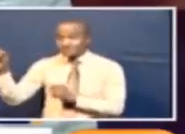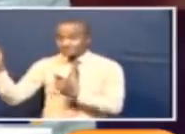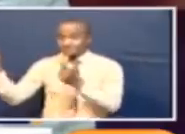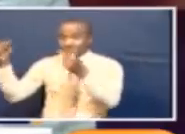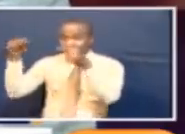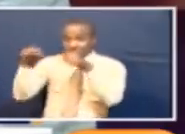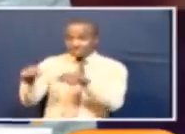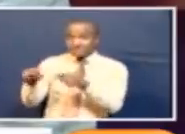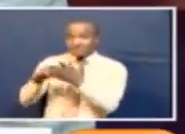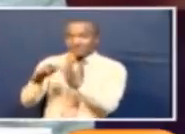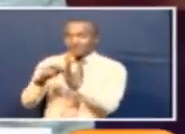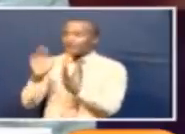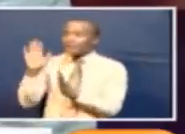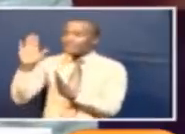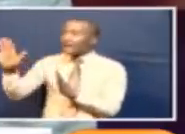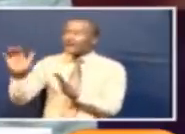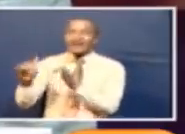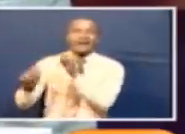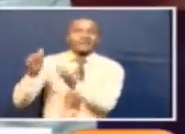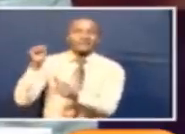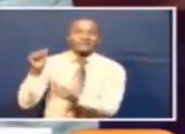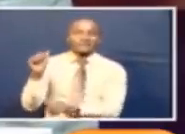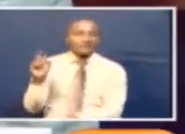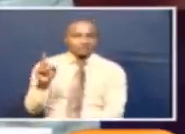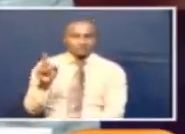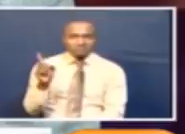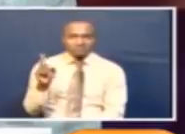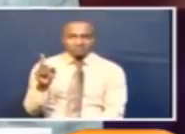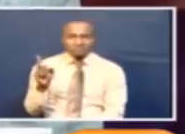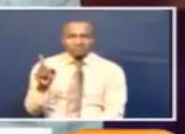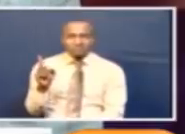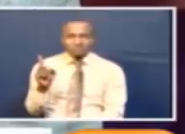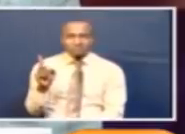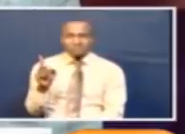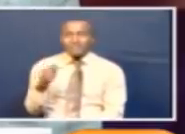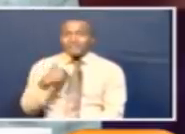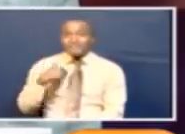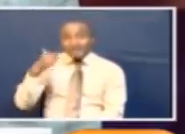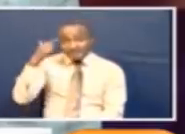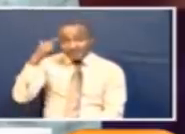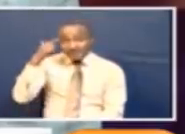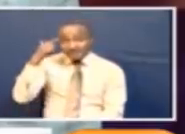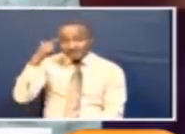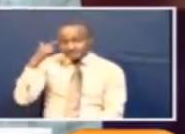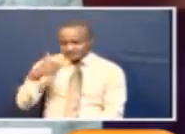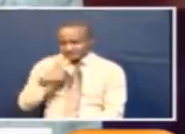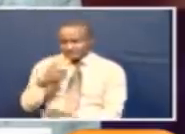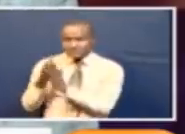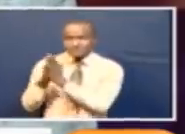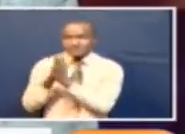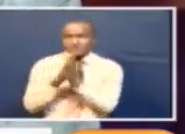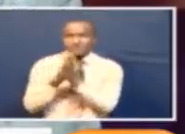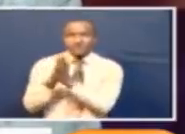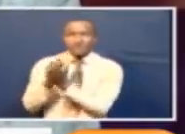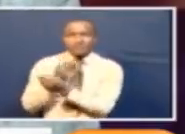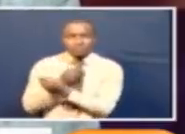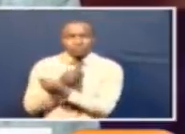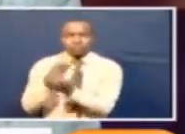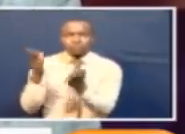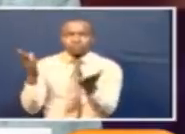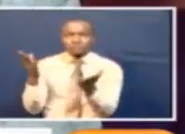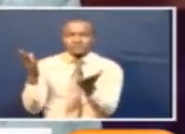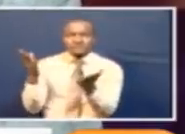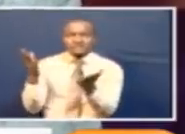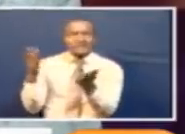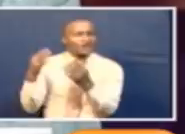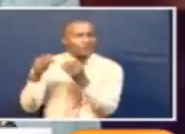cannot make us reject our own places where we come from. And I think that there is a narrative that has been propagated for